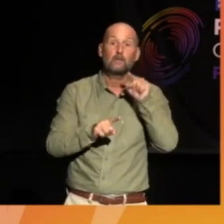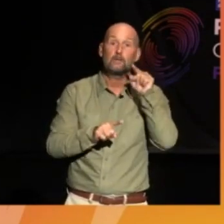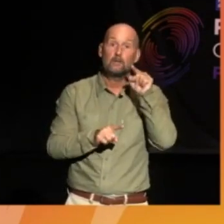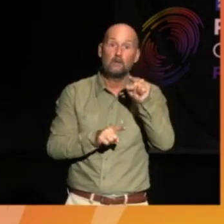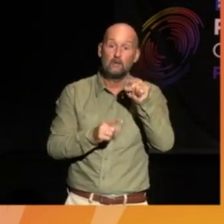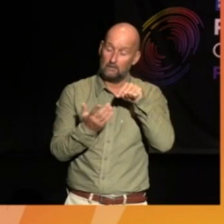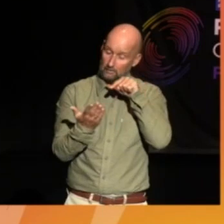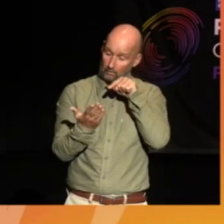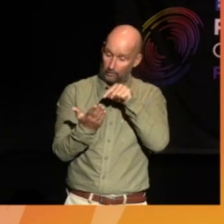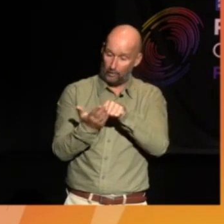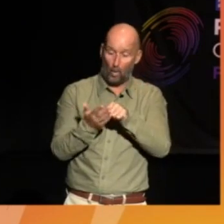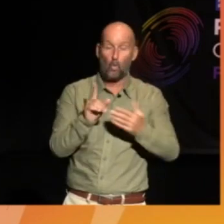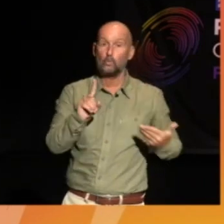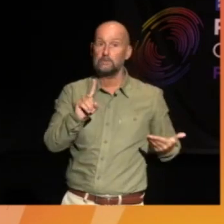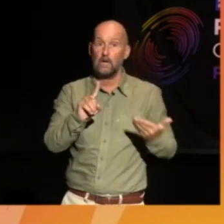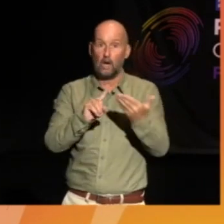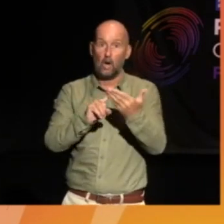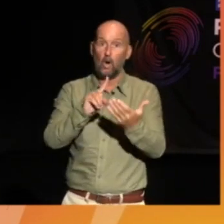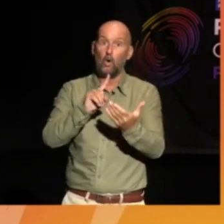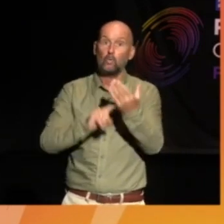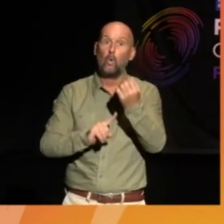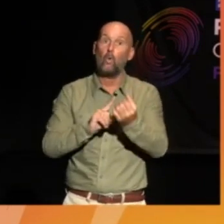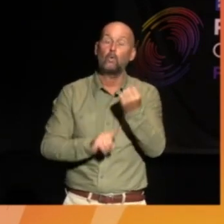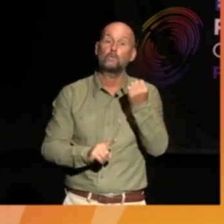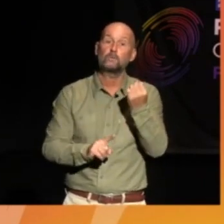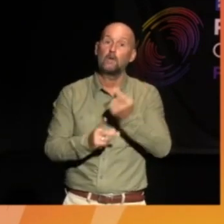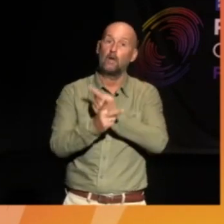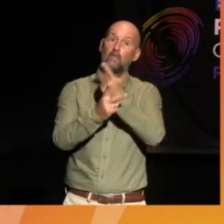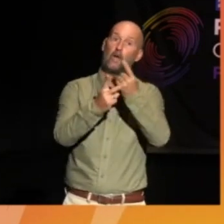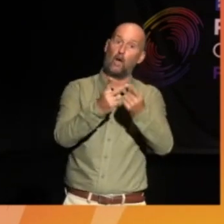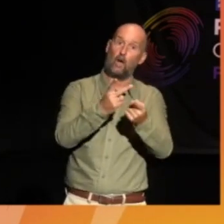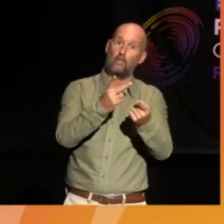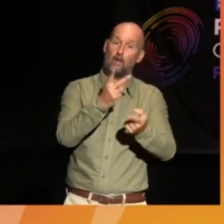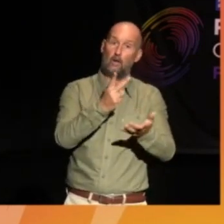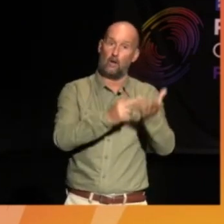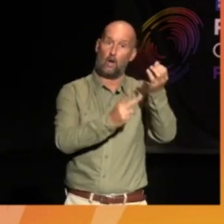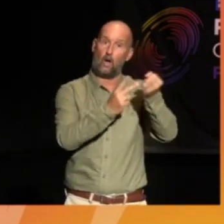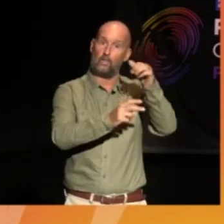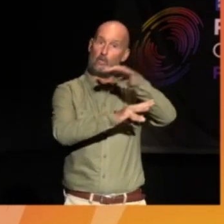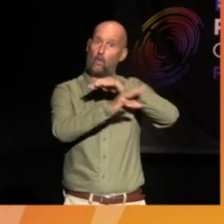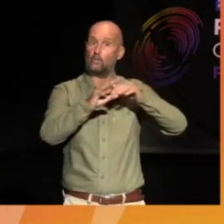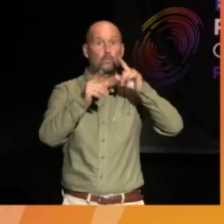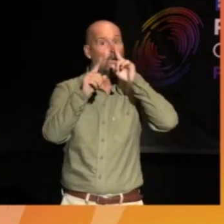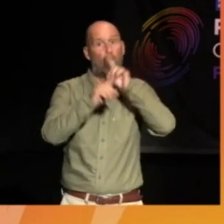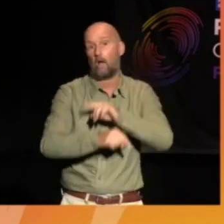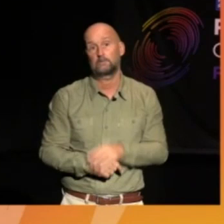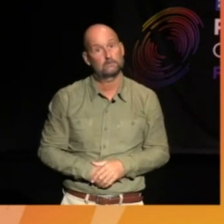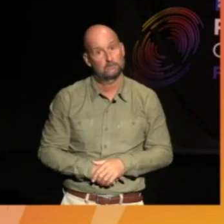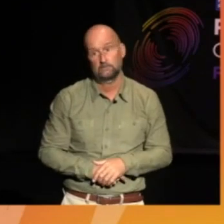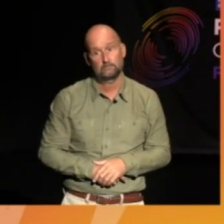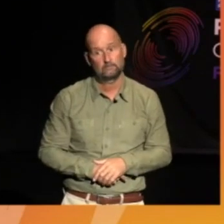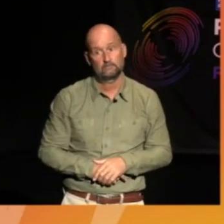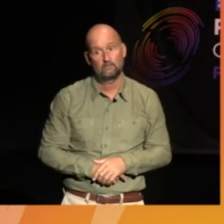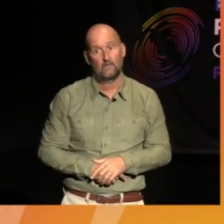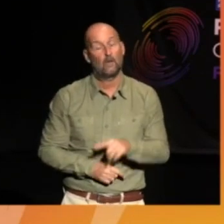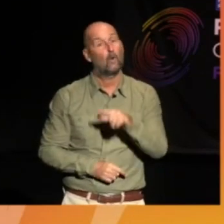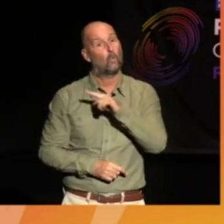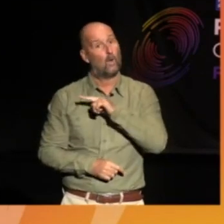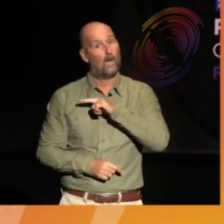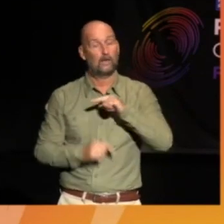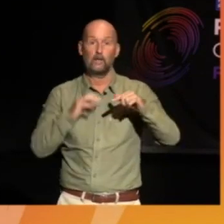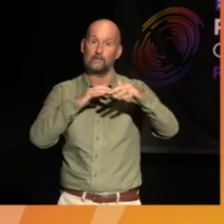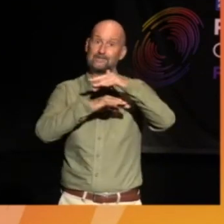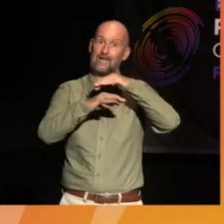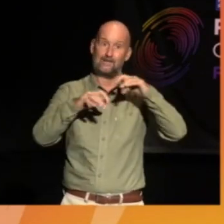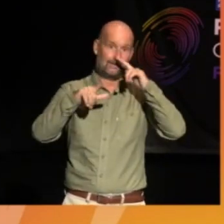related goals, we cannot accomplish the rest of the goals of sustainable development. We cannot create this society which we are